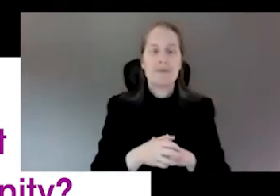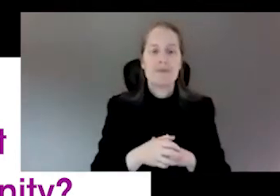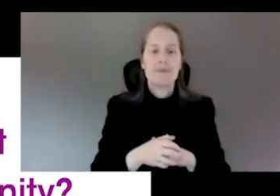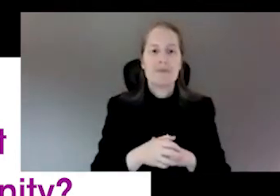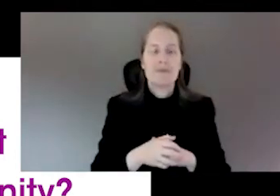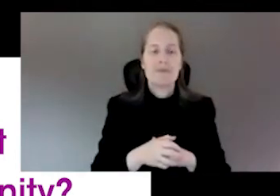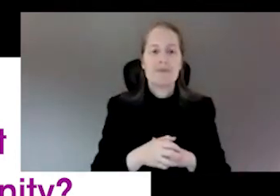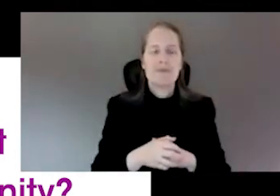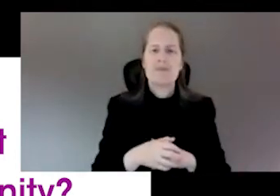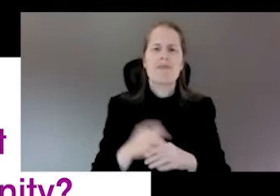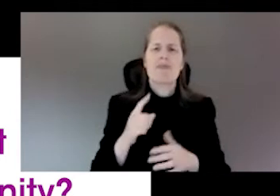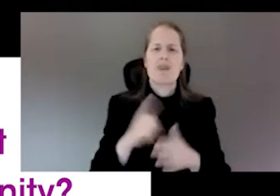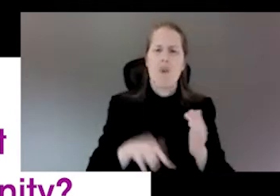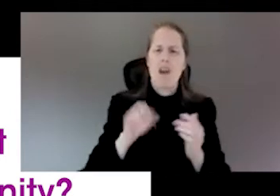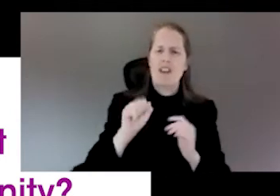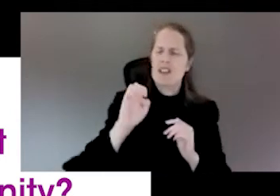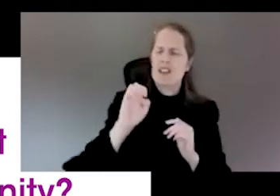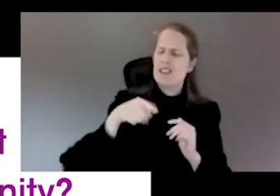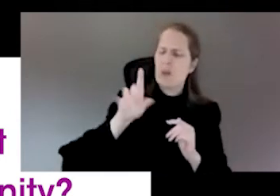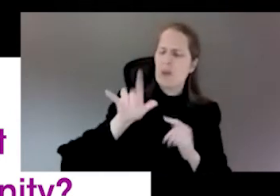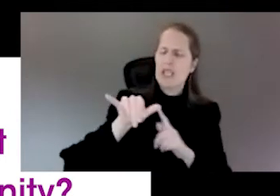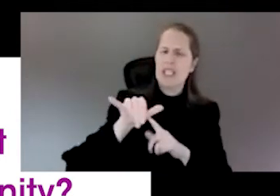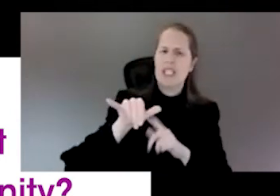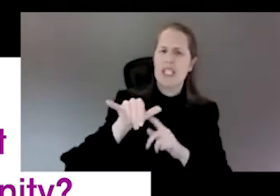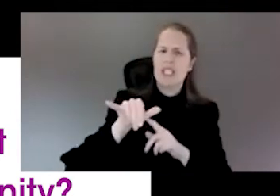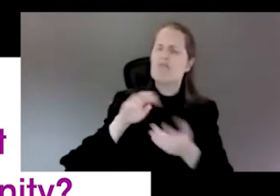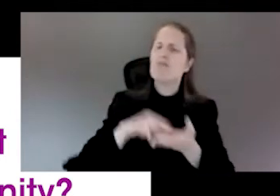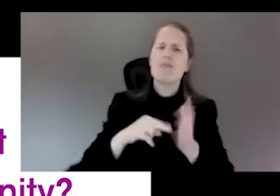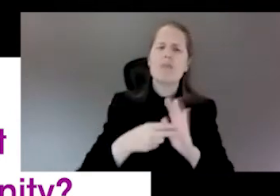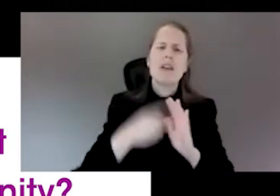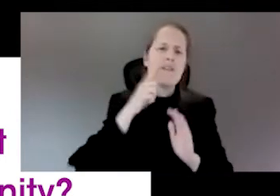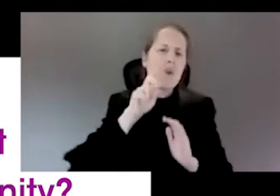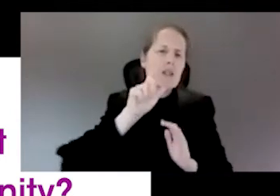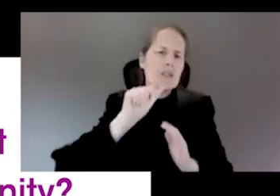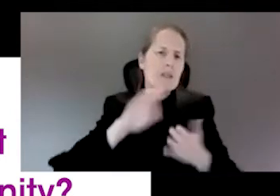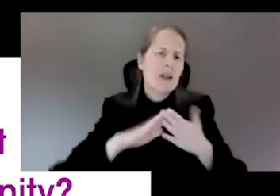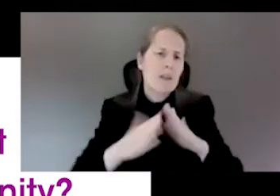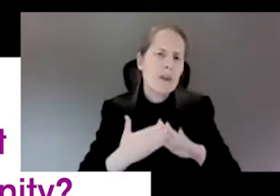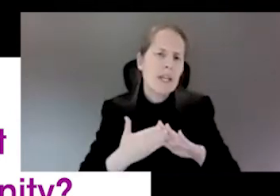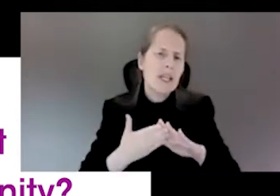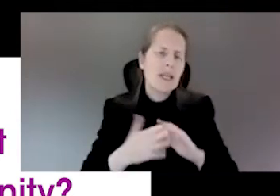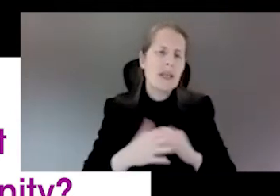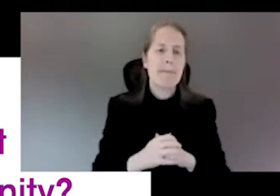What is equity and what does it mean for the disability community?